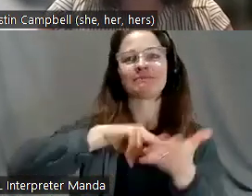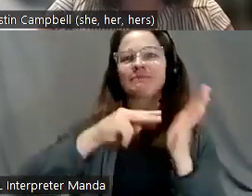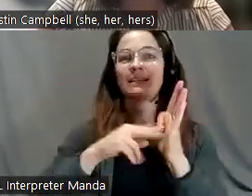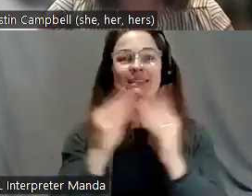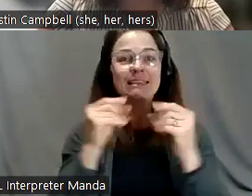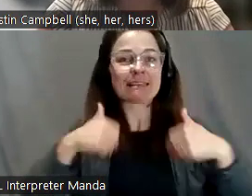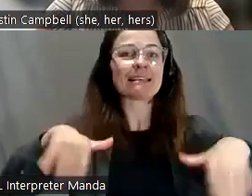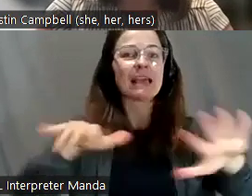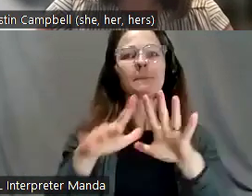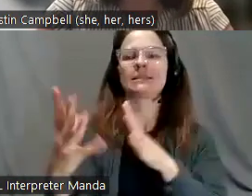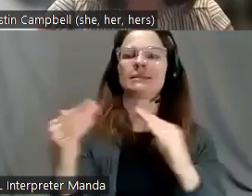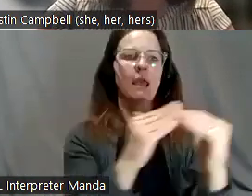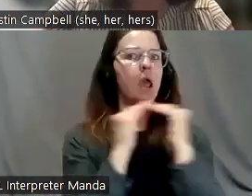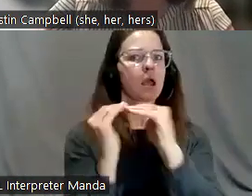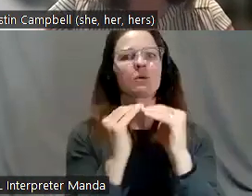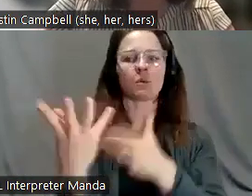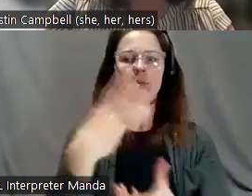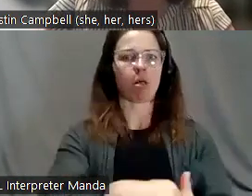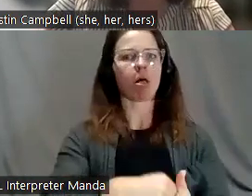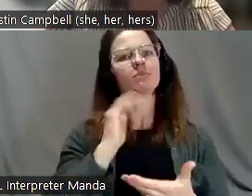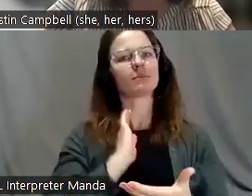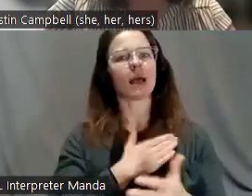campus is a passion of our team.